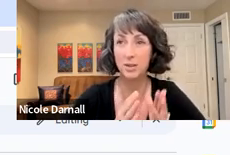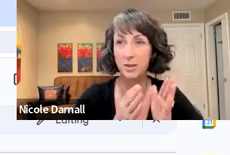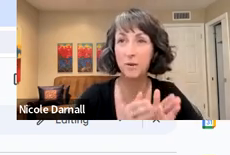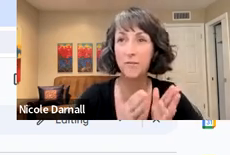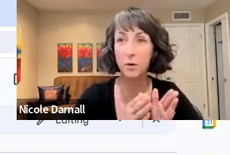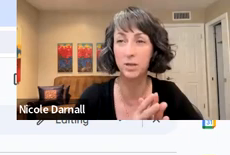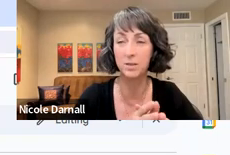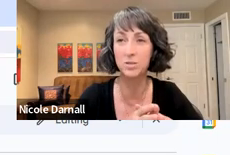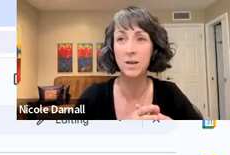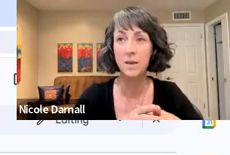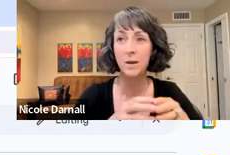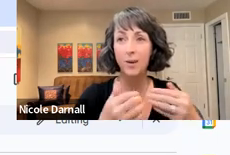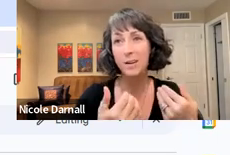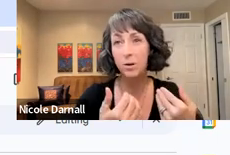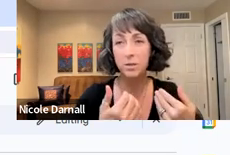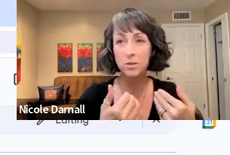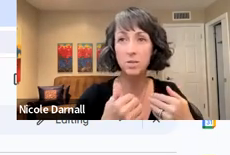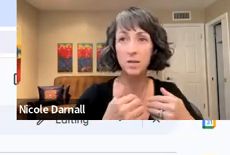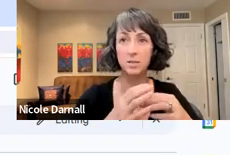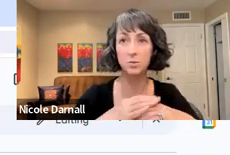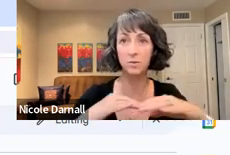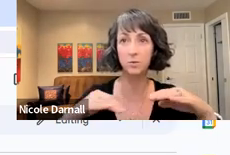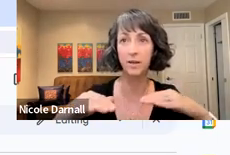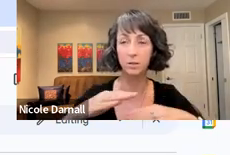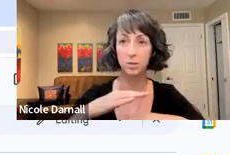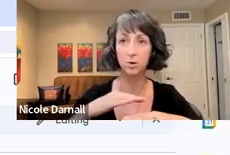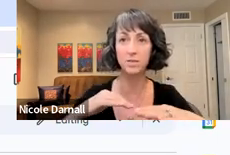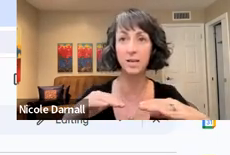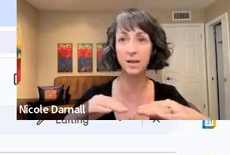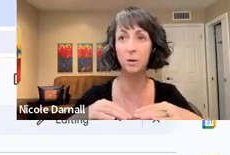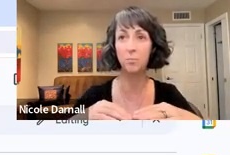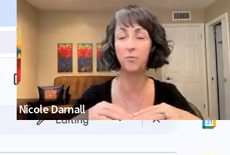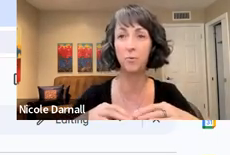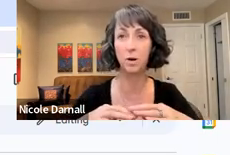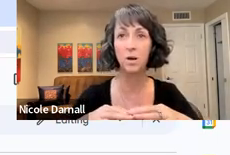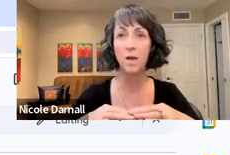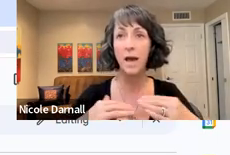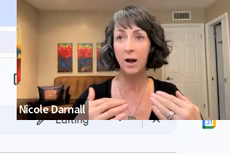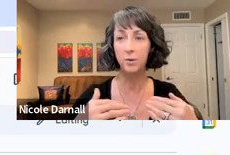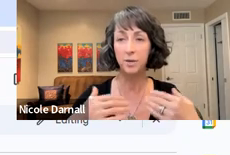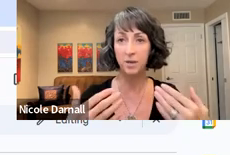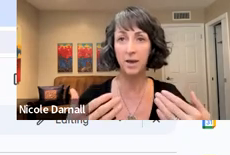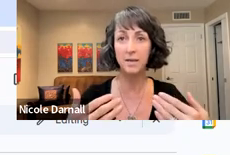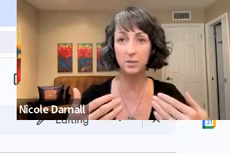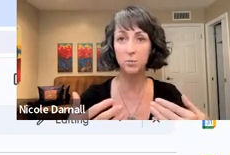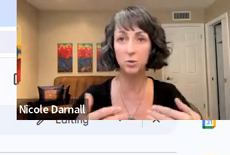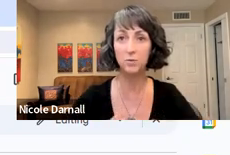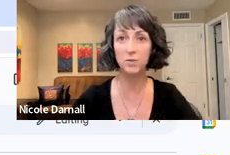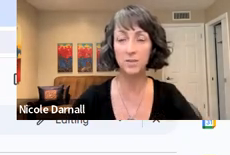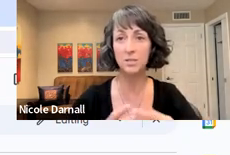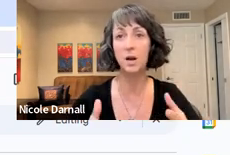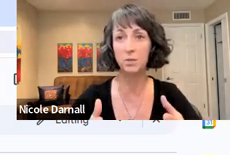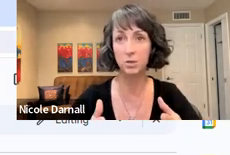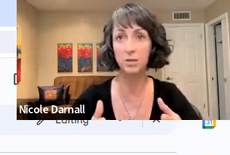similar with a different focus? What I don't understand is sort of the regulatory setup for how EPA has